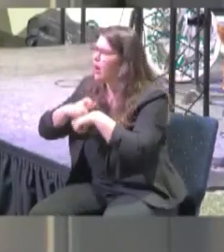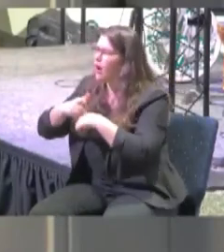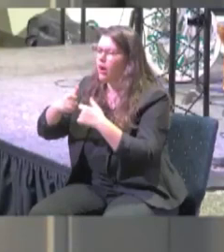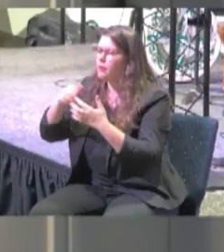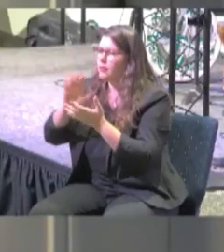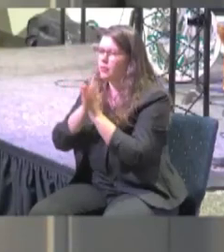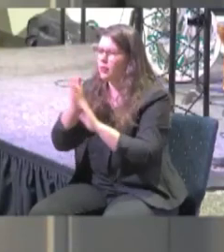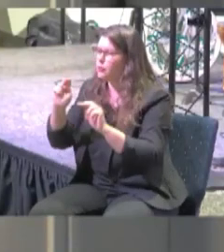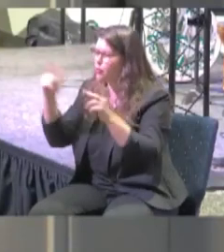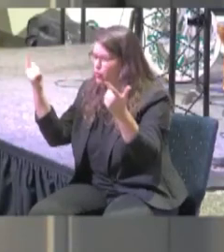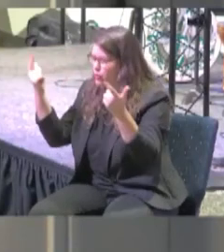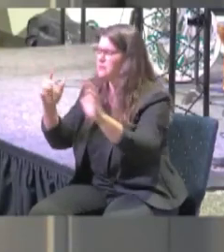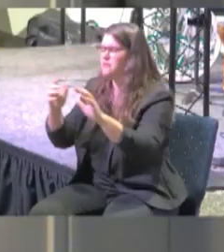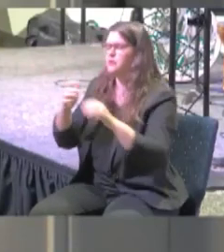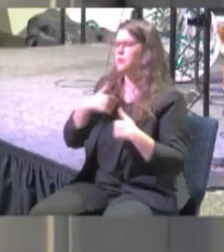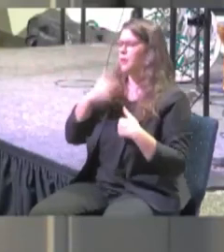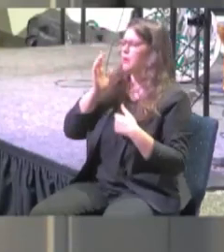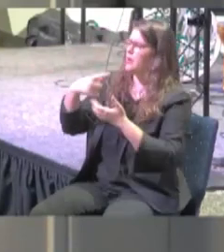assurance.